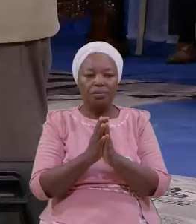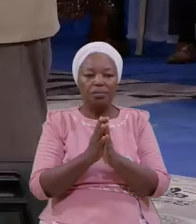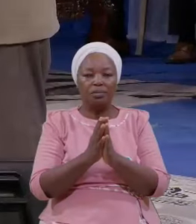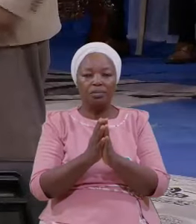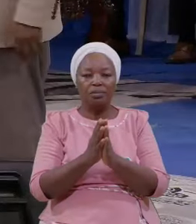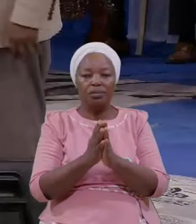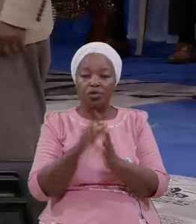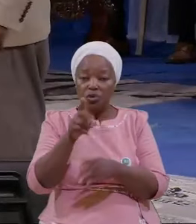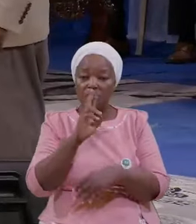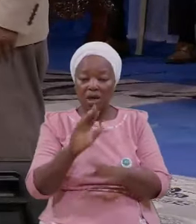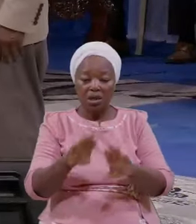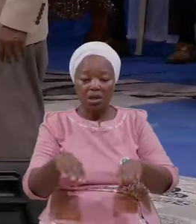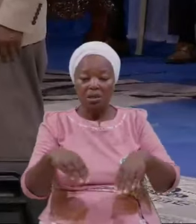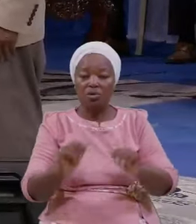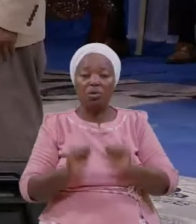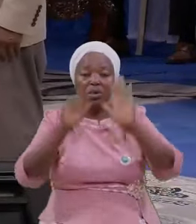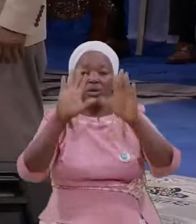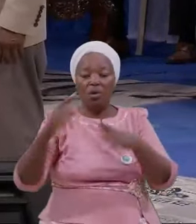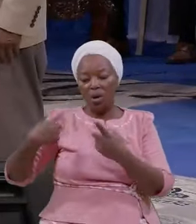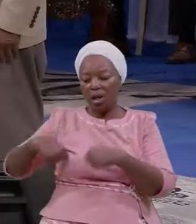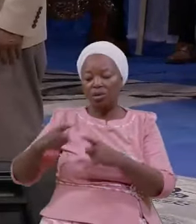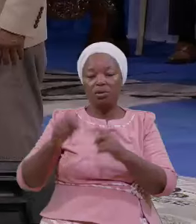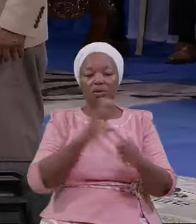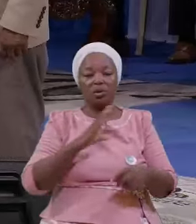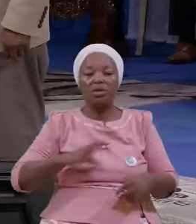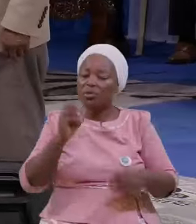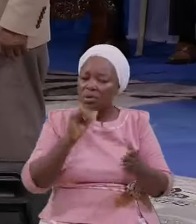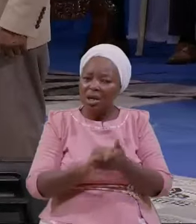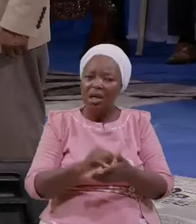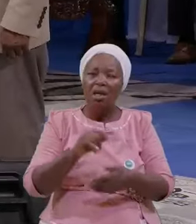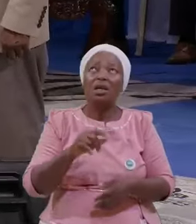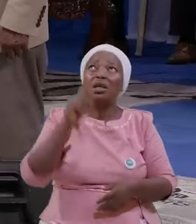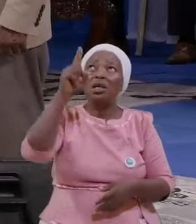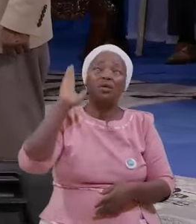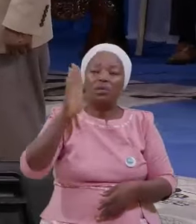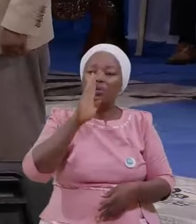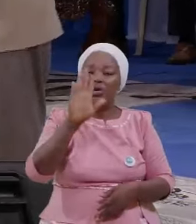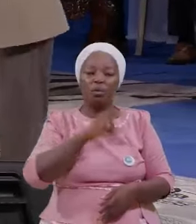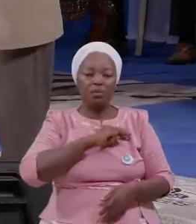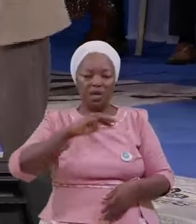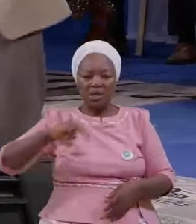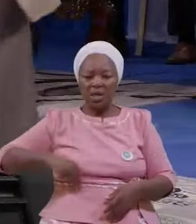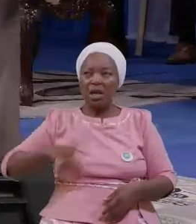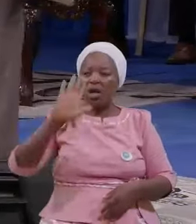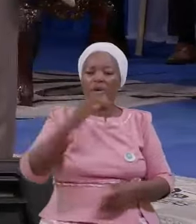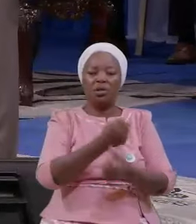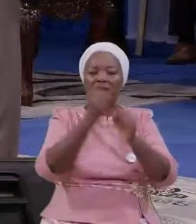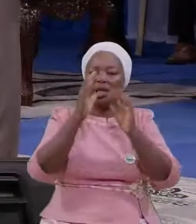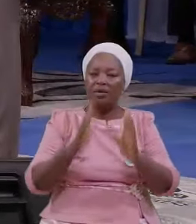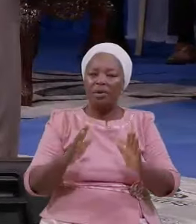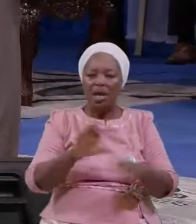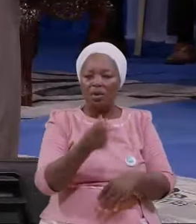to Christ so that he'll be your Messiah, your Savior, wherever you